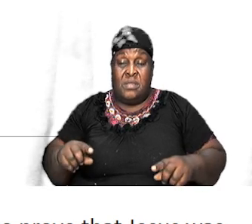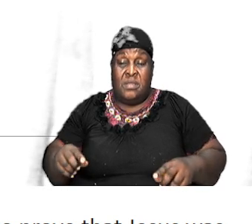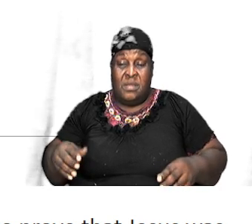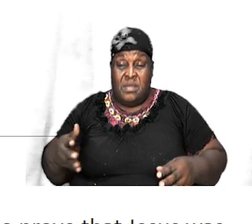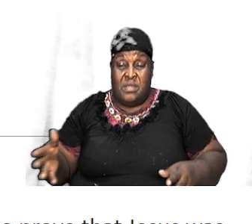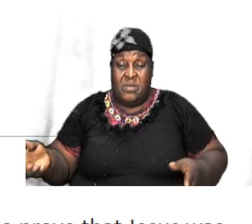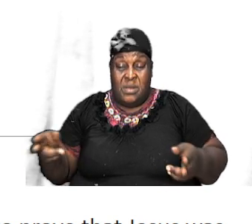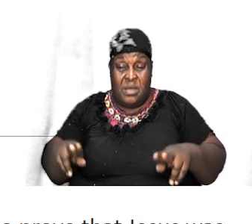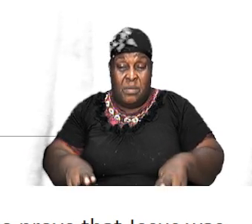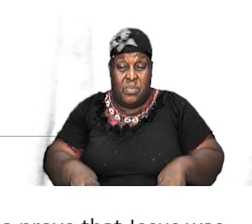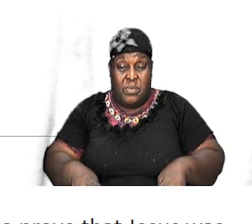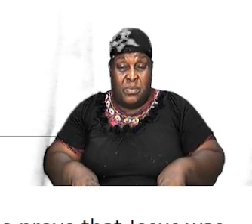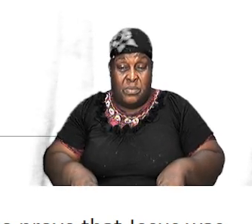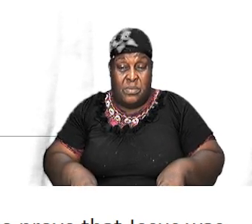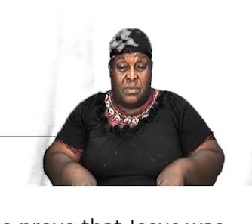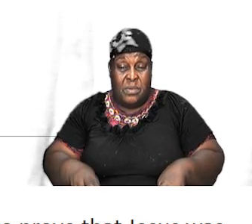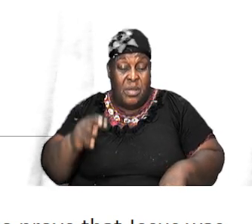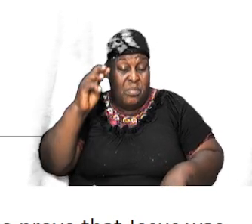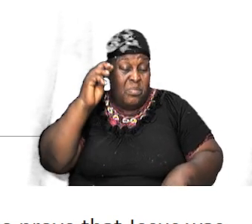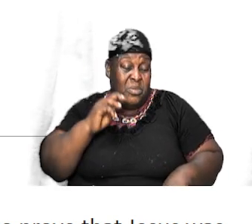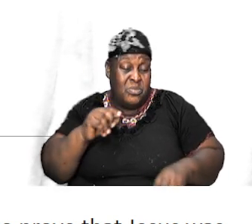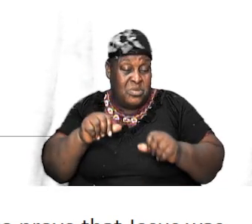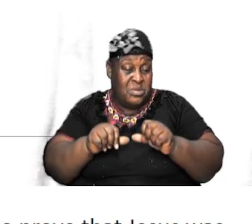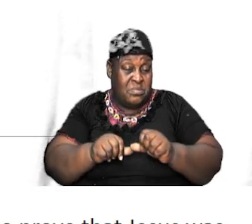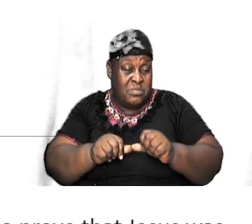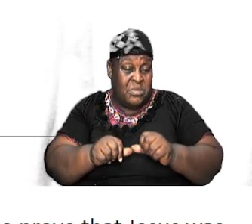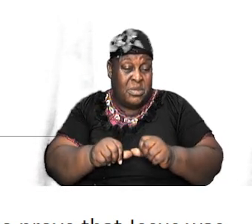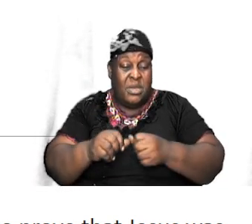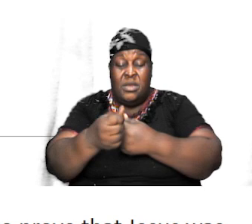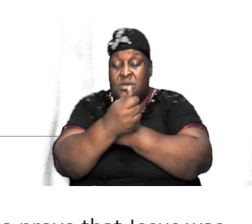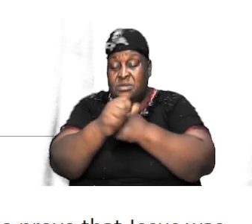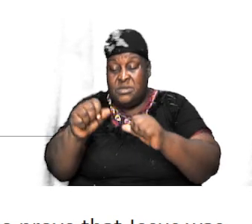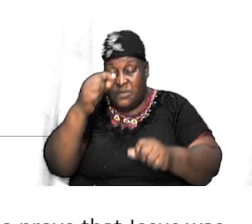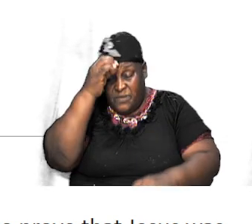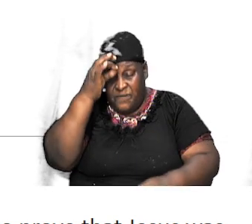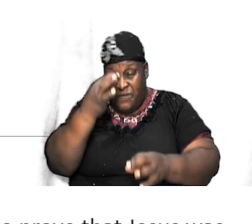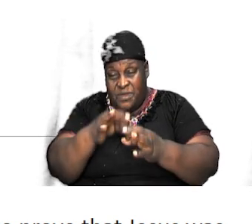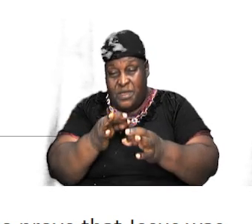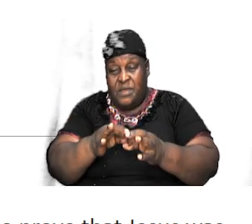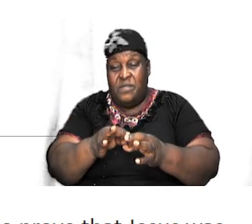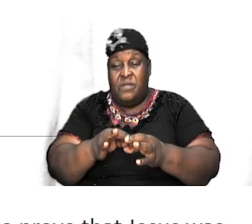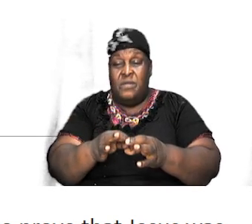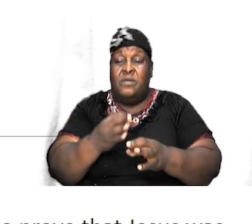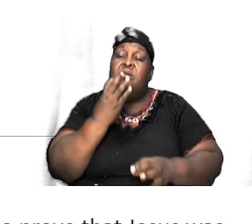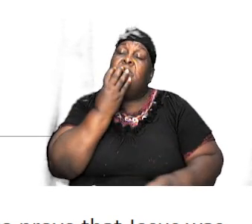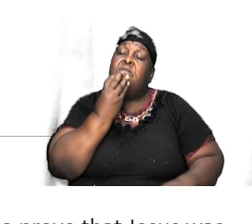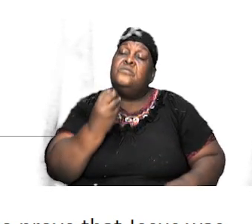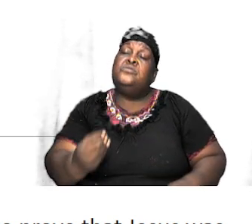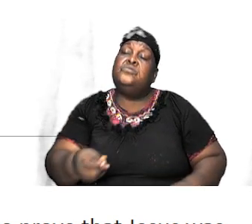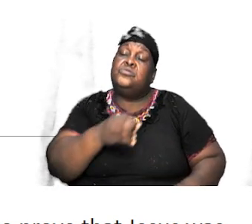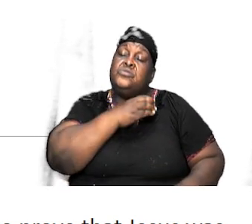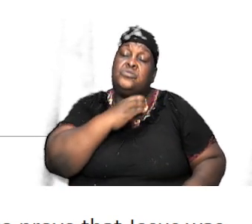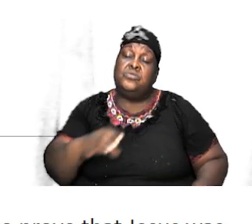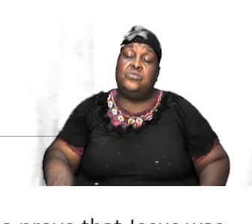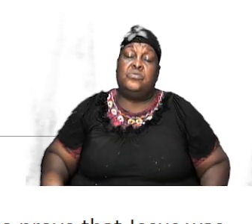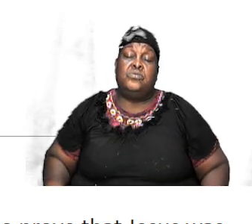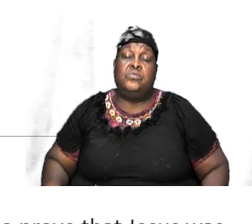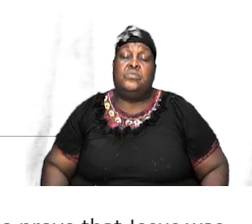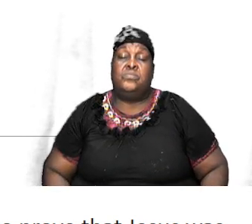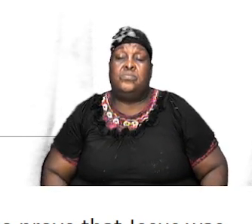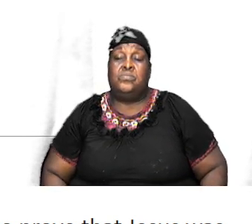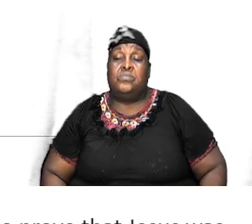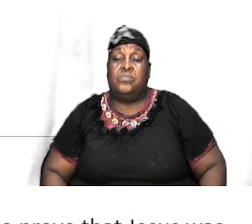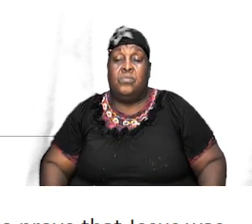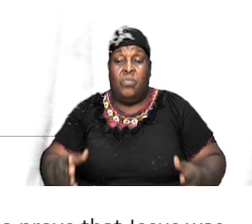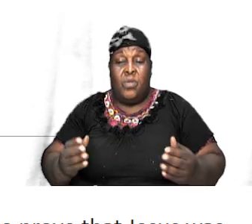stabilize and to save the faith of Jewish Christians. Next slide, please. As I said, I just wanted